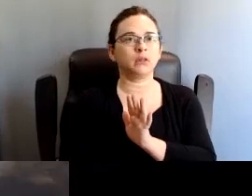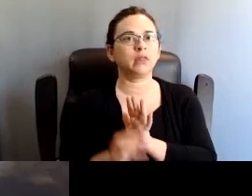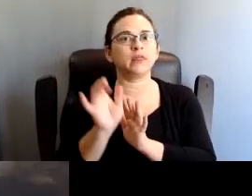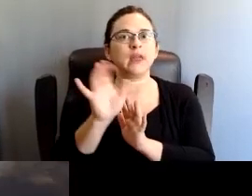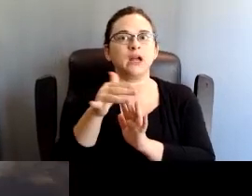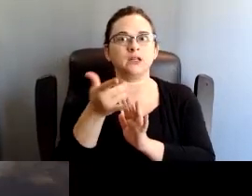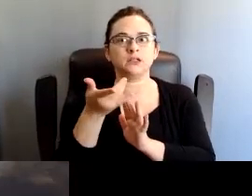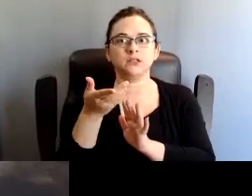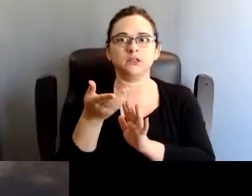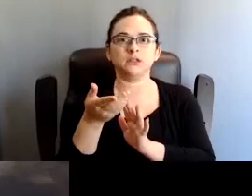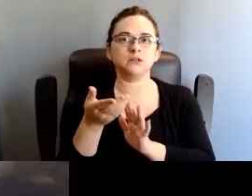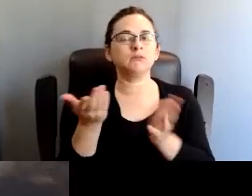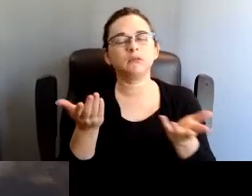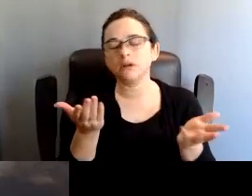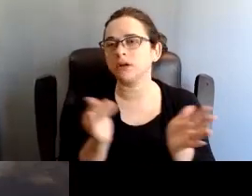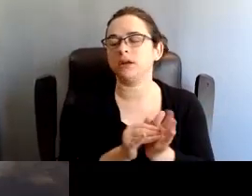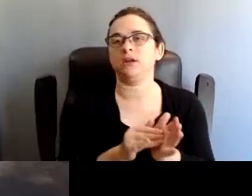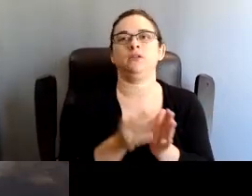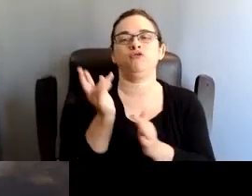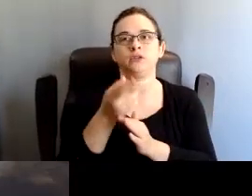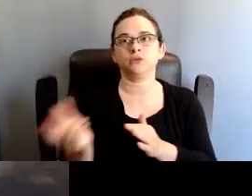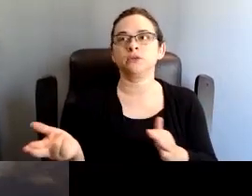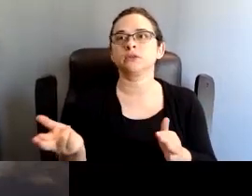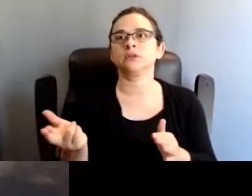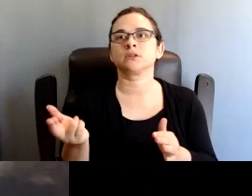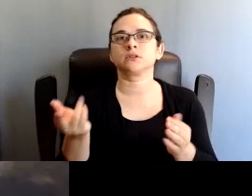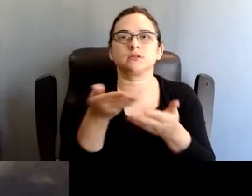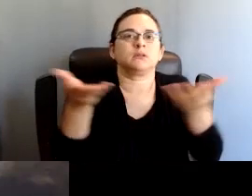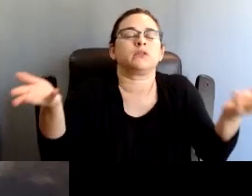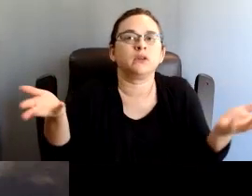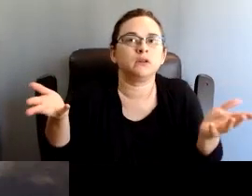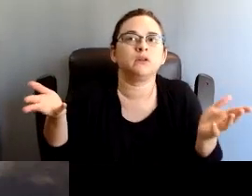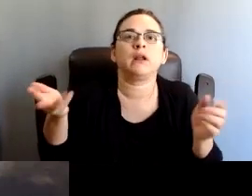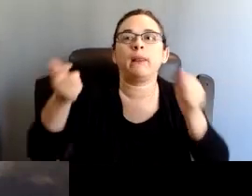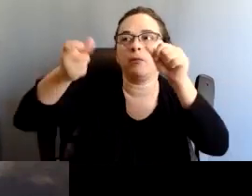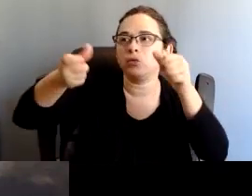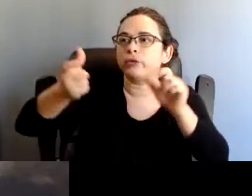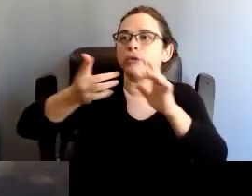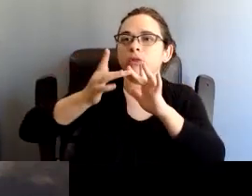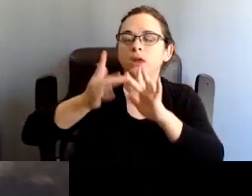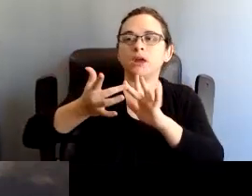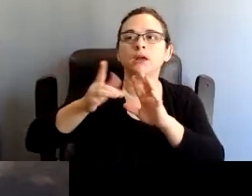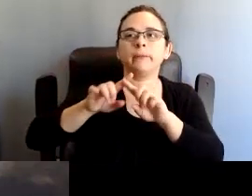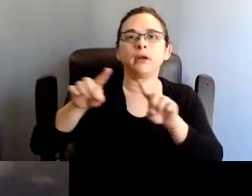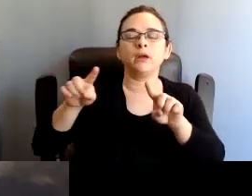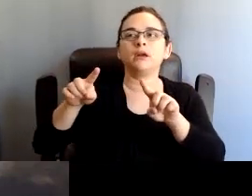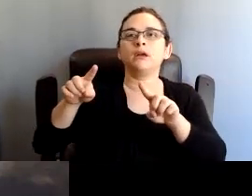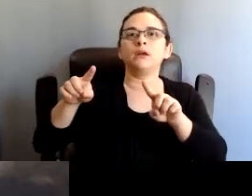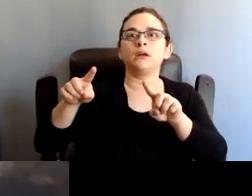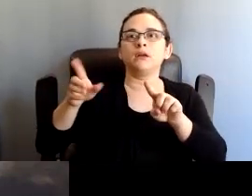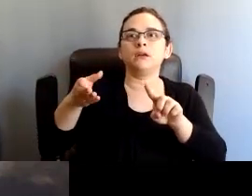have, again, all these resources, and we have quite a few of them listed on our website, but this kind of lets a student, if we were to do